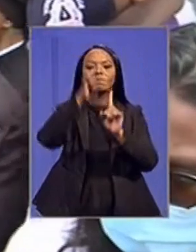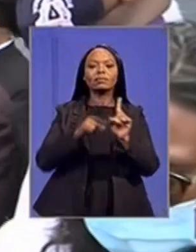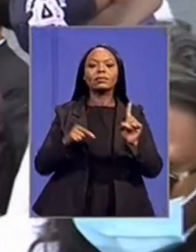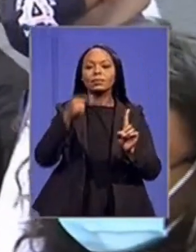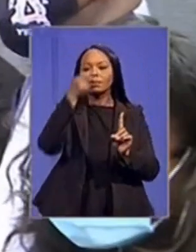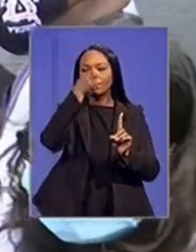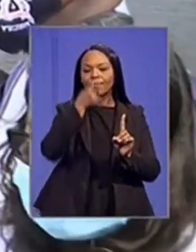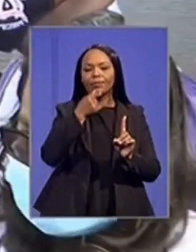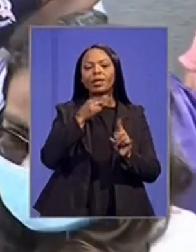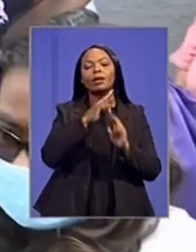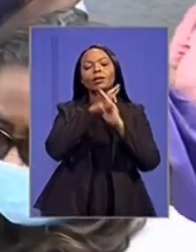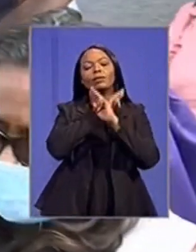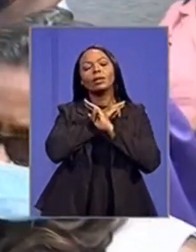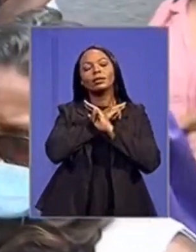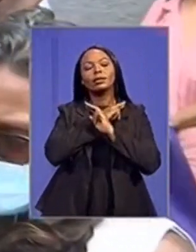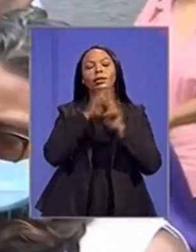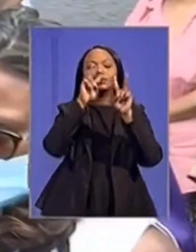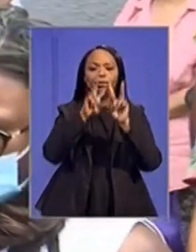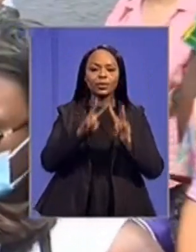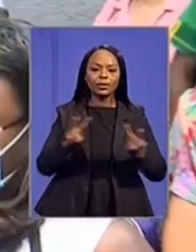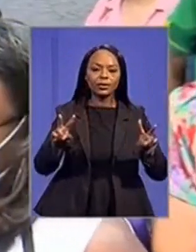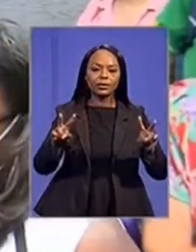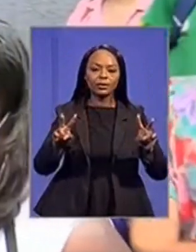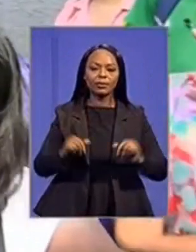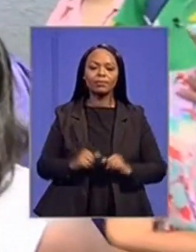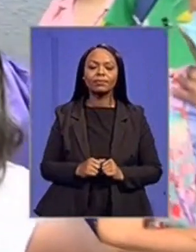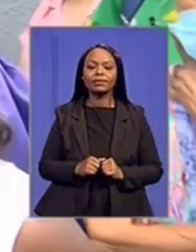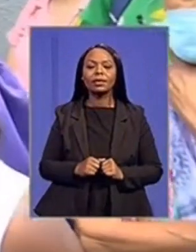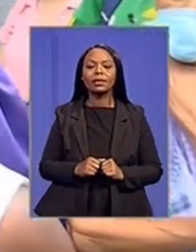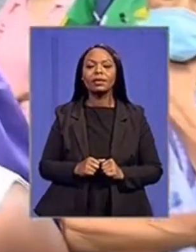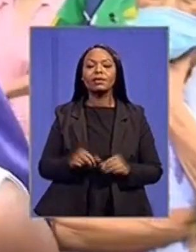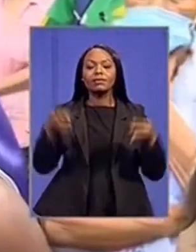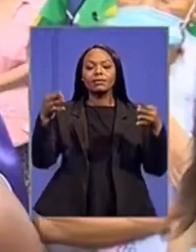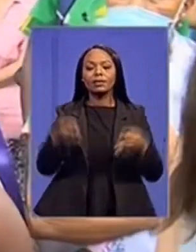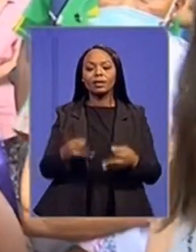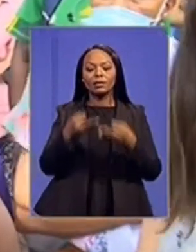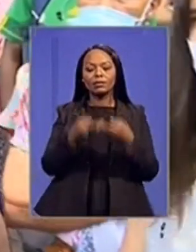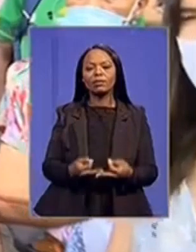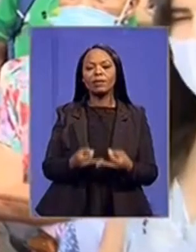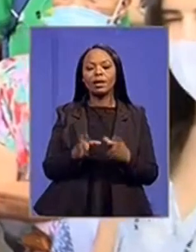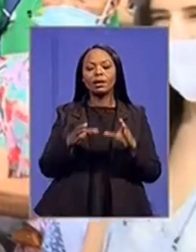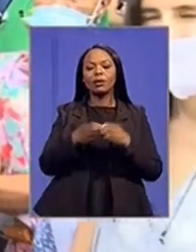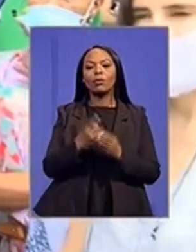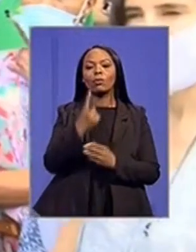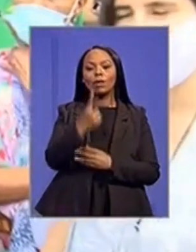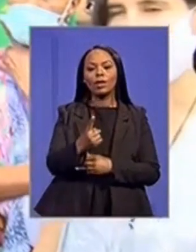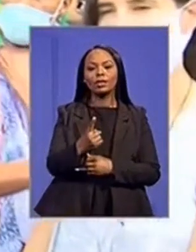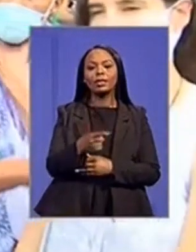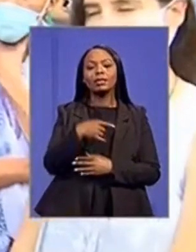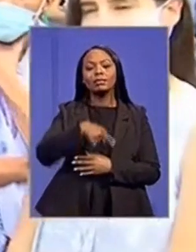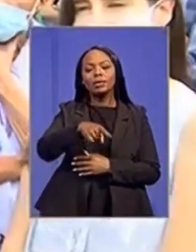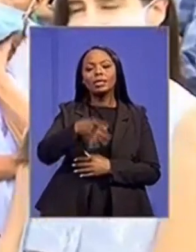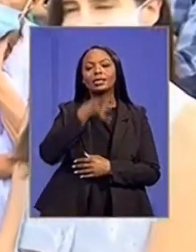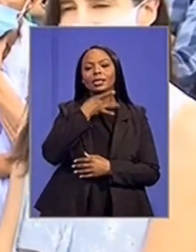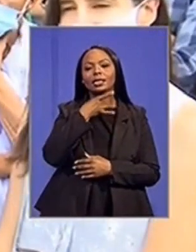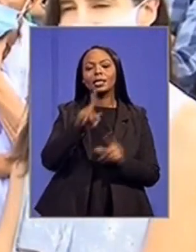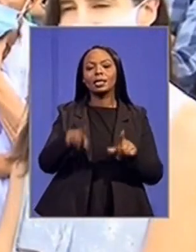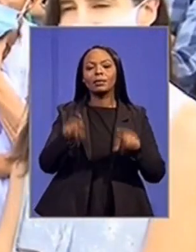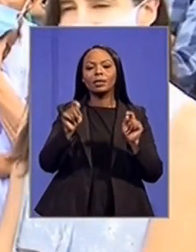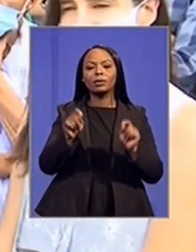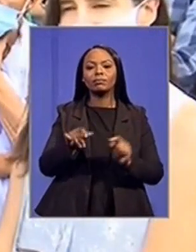peace. Tshebeletso ya semmuso ya lepato la Archbishop Tutu ya category 1 e tla ba ka Moqebelo Cape Town. And